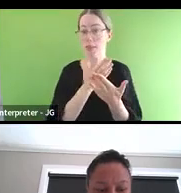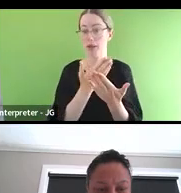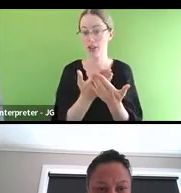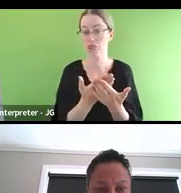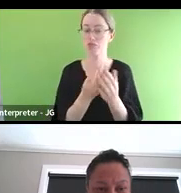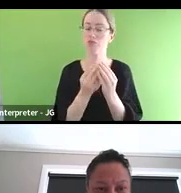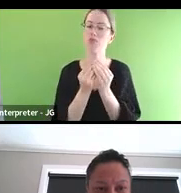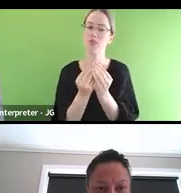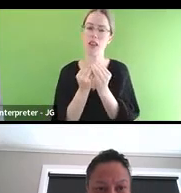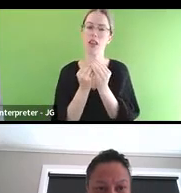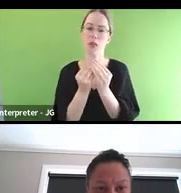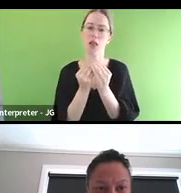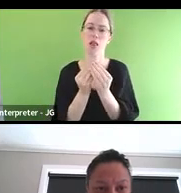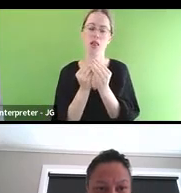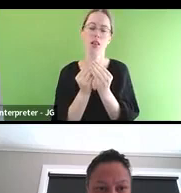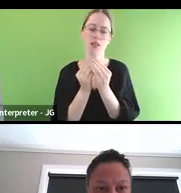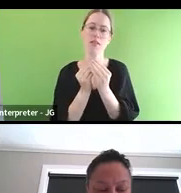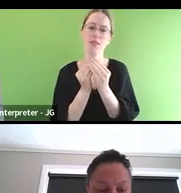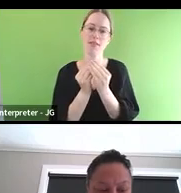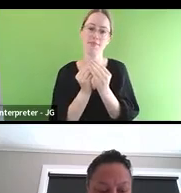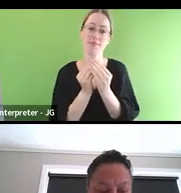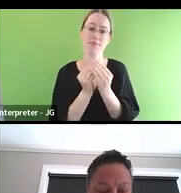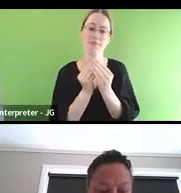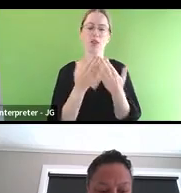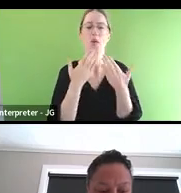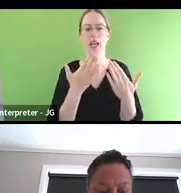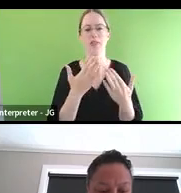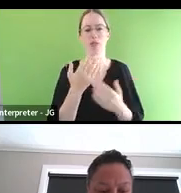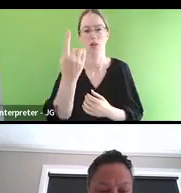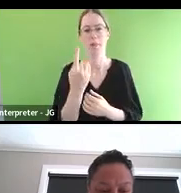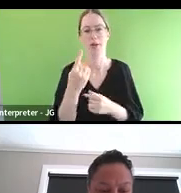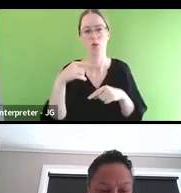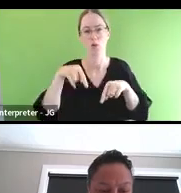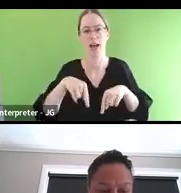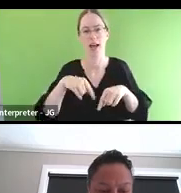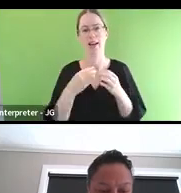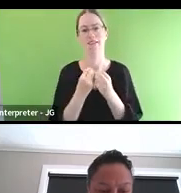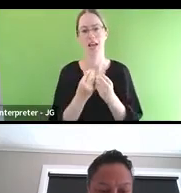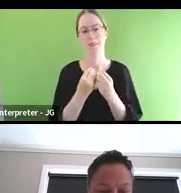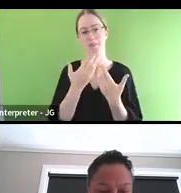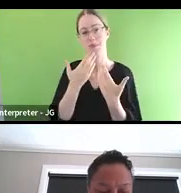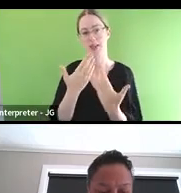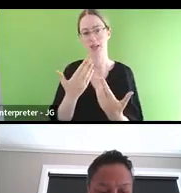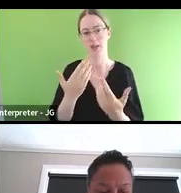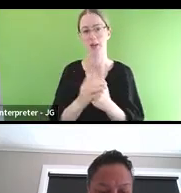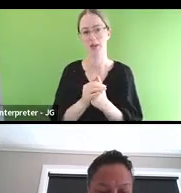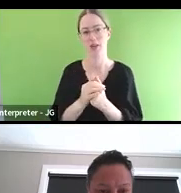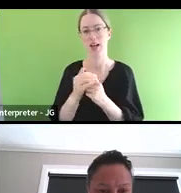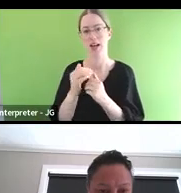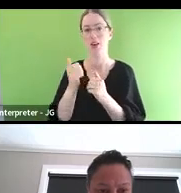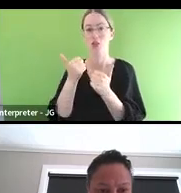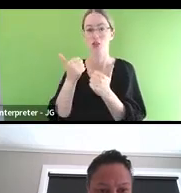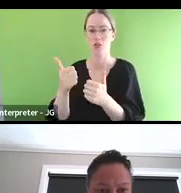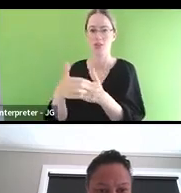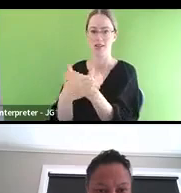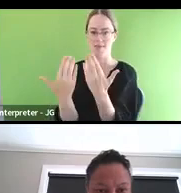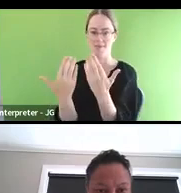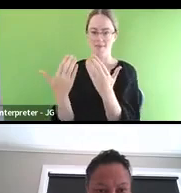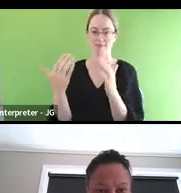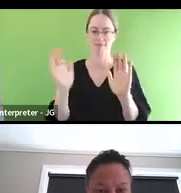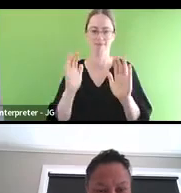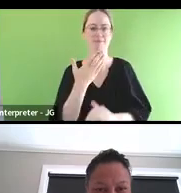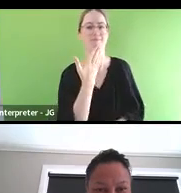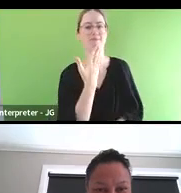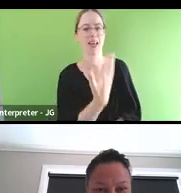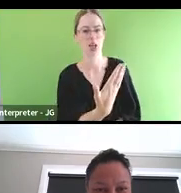is valuable, and you spending time with us today is as well. Yeah. So thank you, and have a good rest of your day. Thank